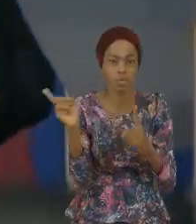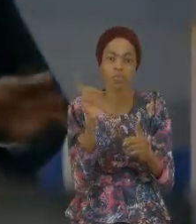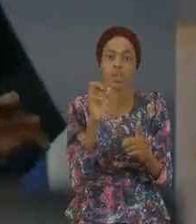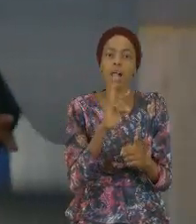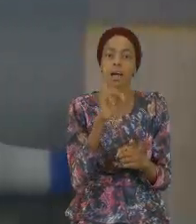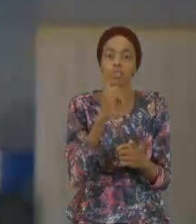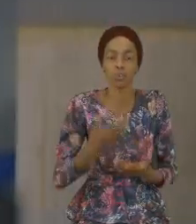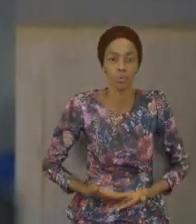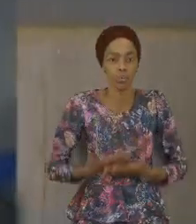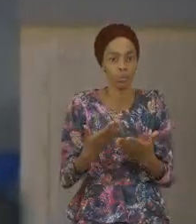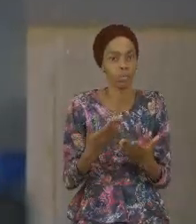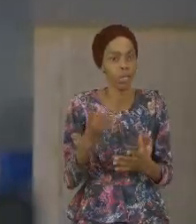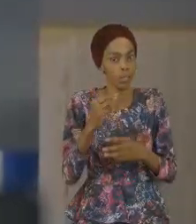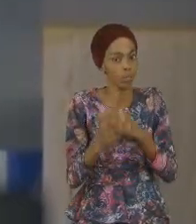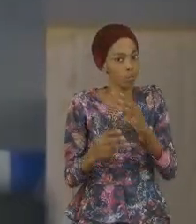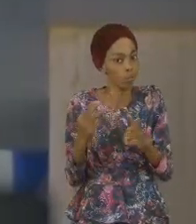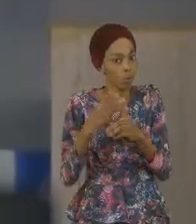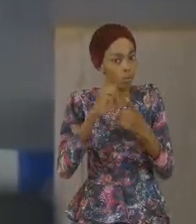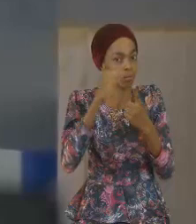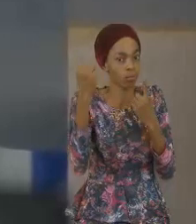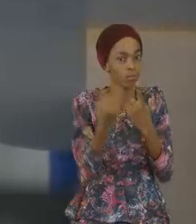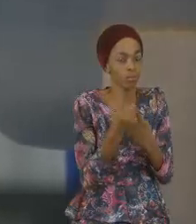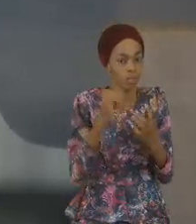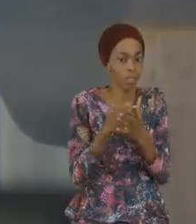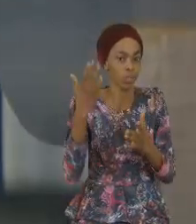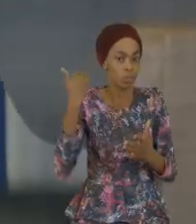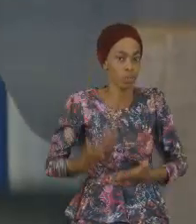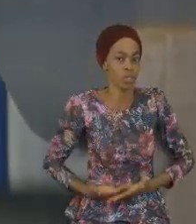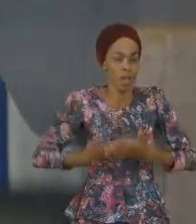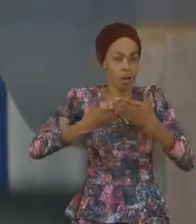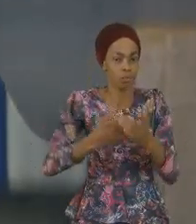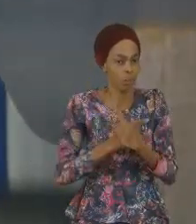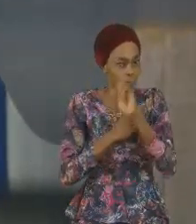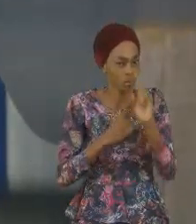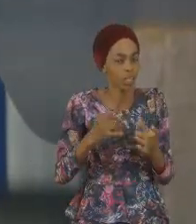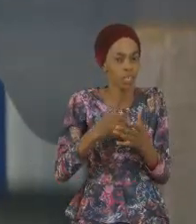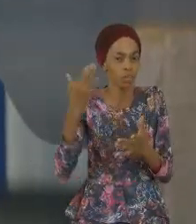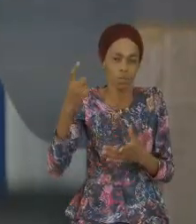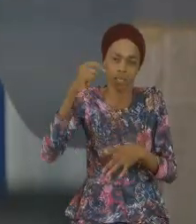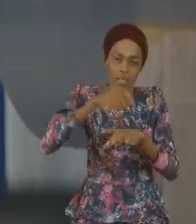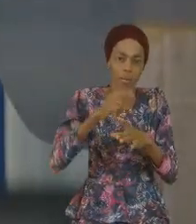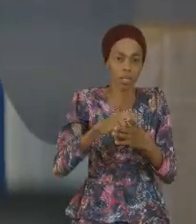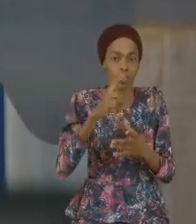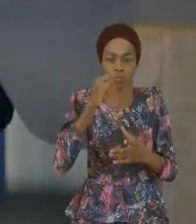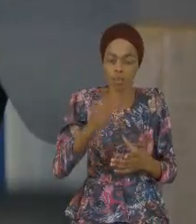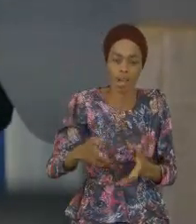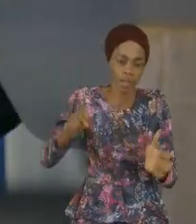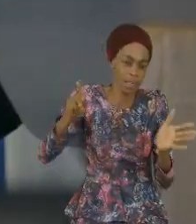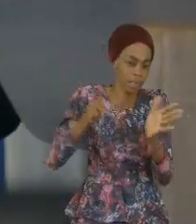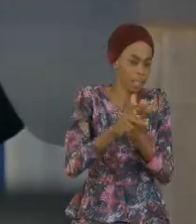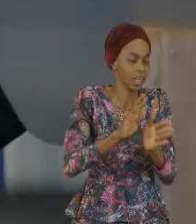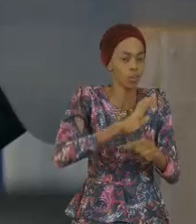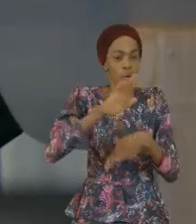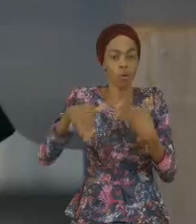what circumstances was he born? It was a time when they were drowning all the